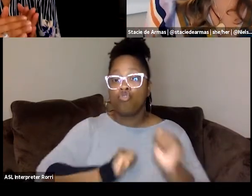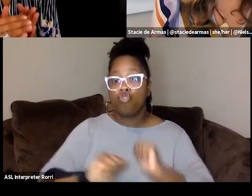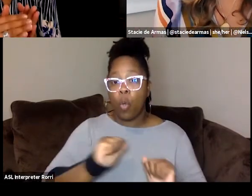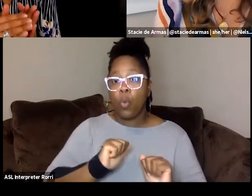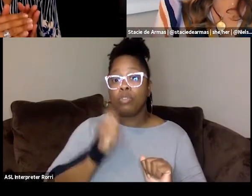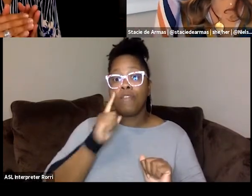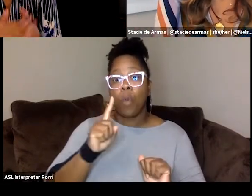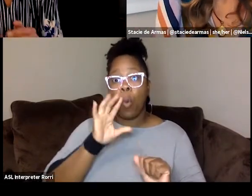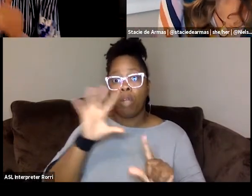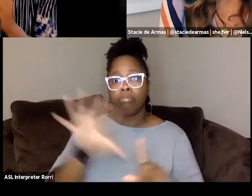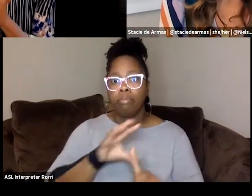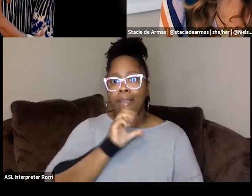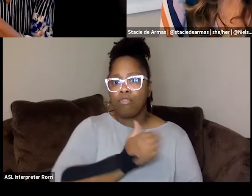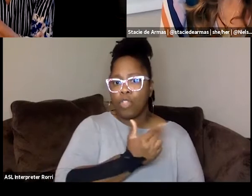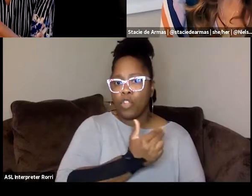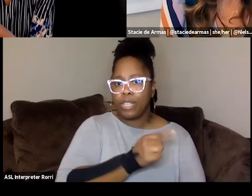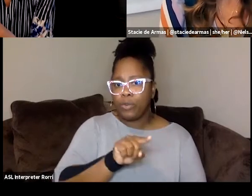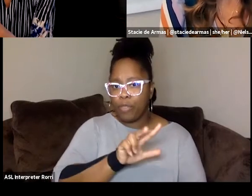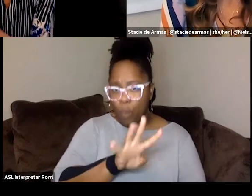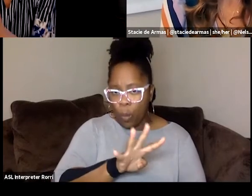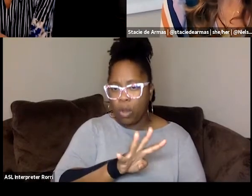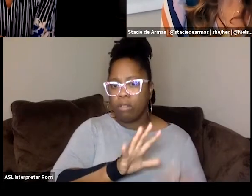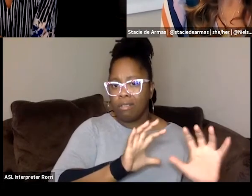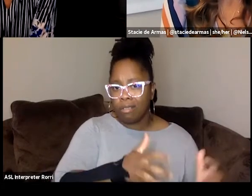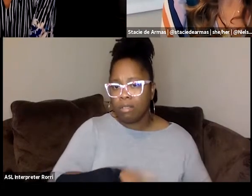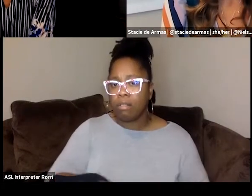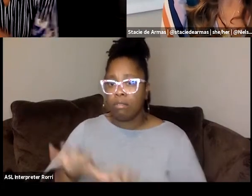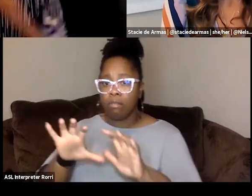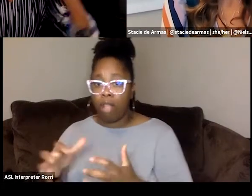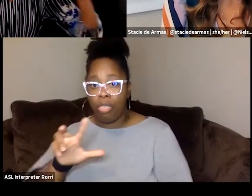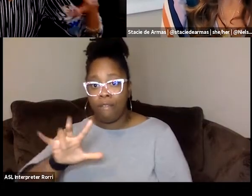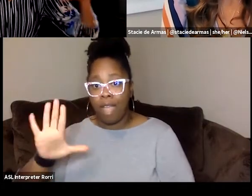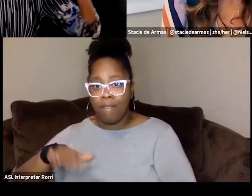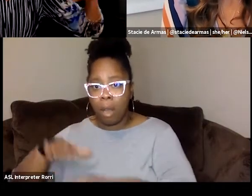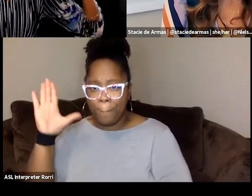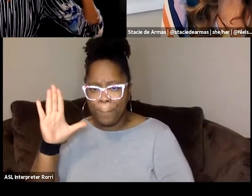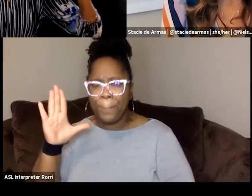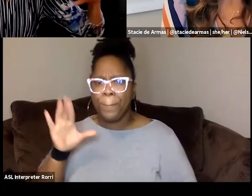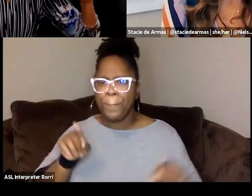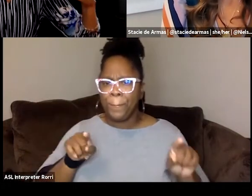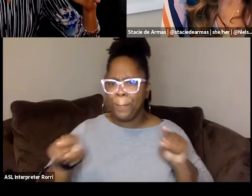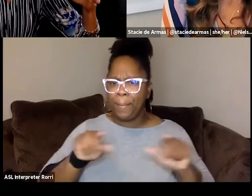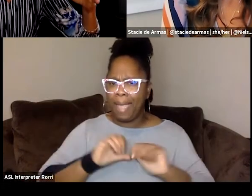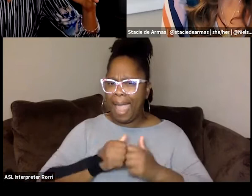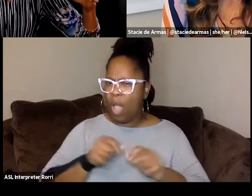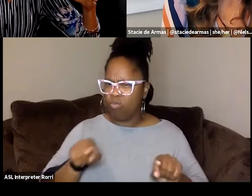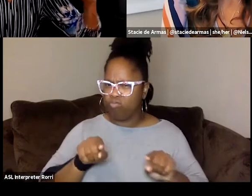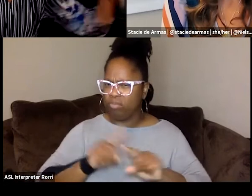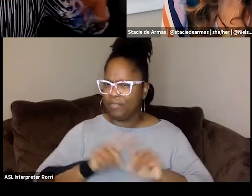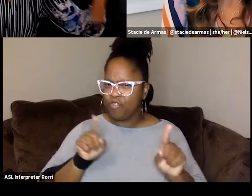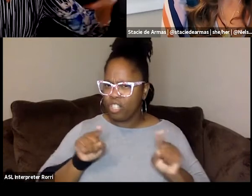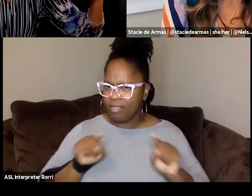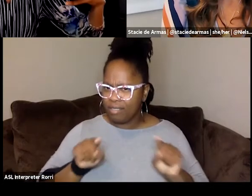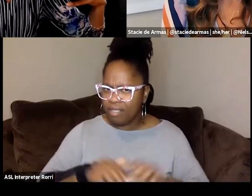and 34-year-olds, and then shows that are aimed between 35 and up, and how those differ, and